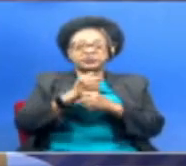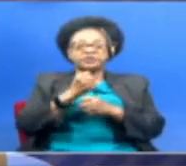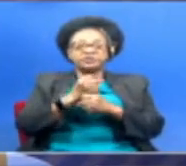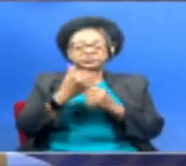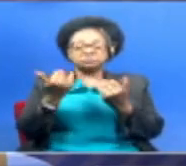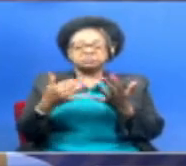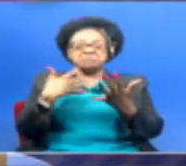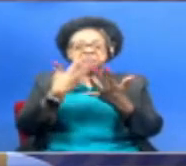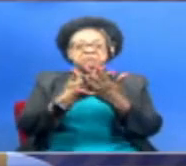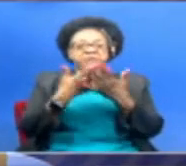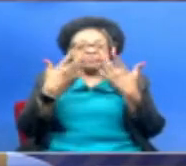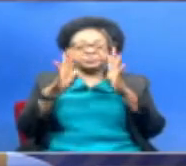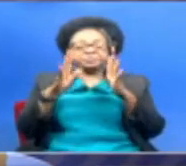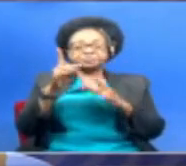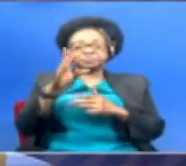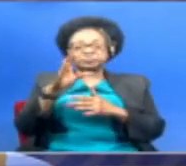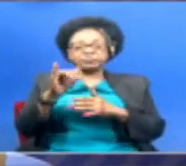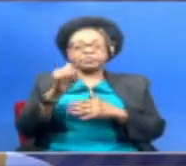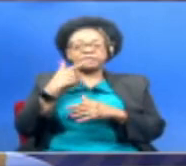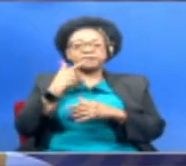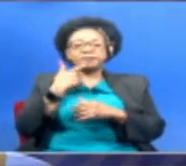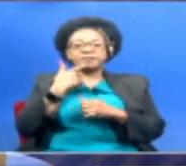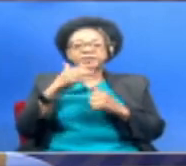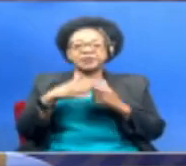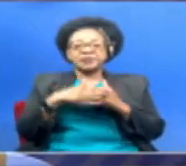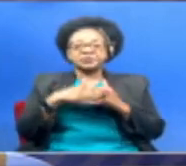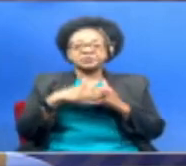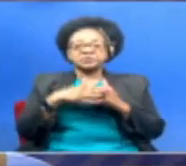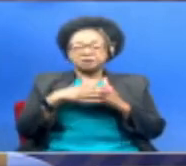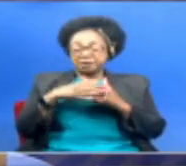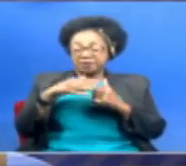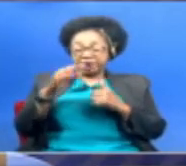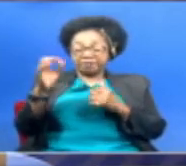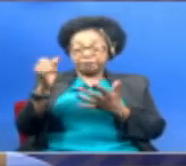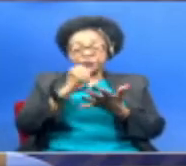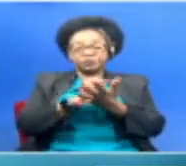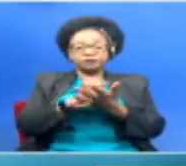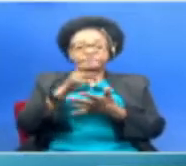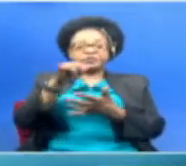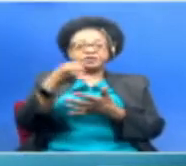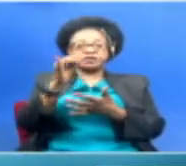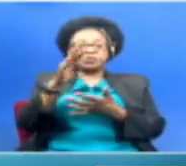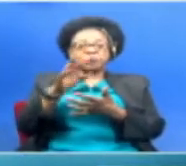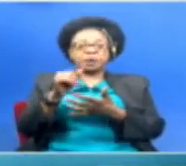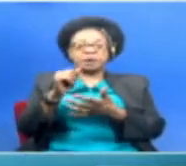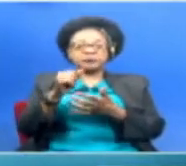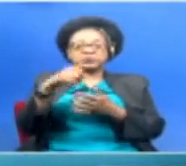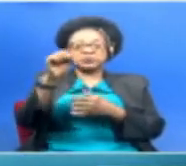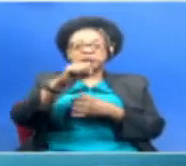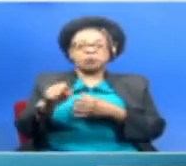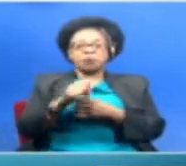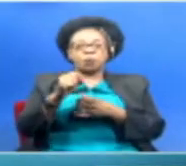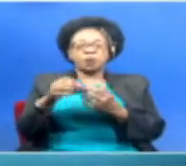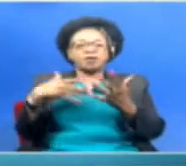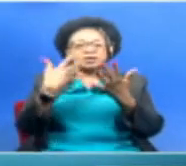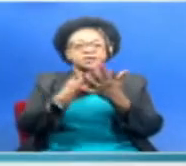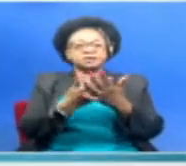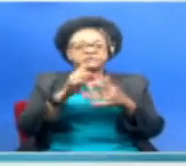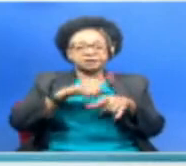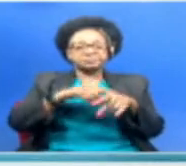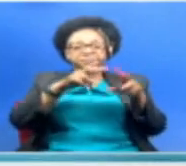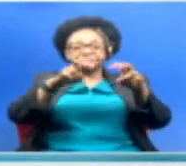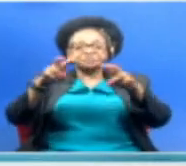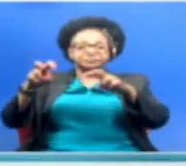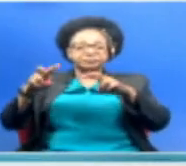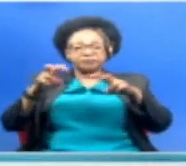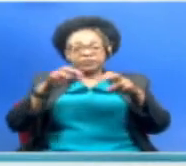arrested. DCI says the 9 employees of Njiwa SACCO were arrested after a thorough investigation was conducted by detectives and officials from the